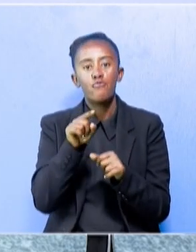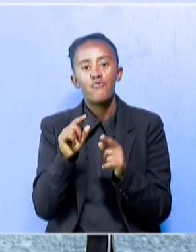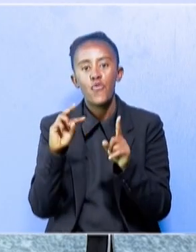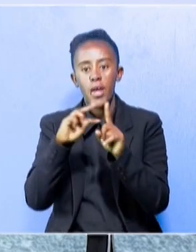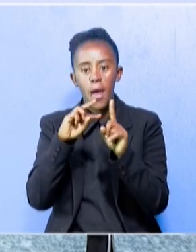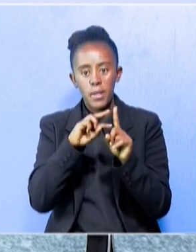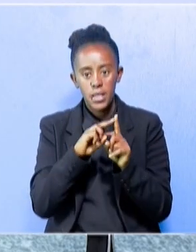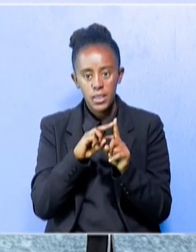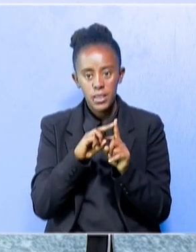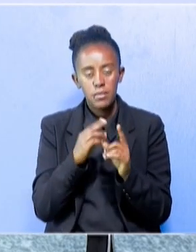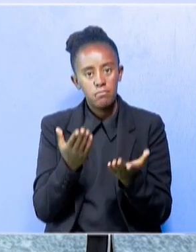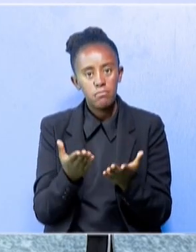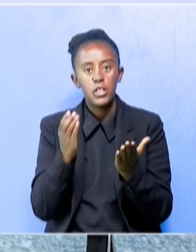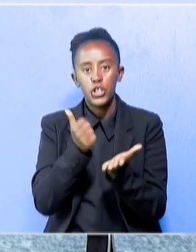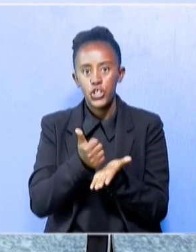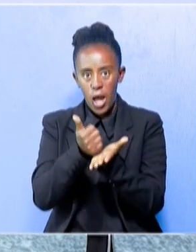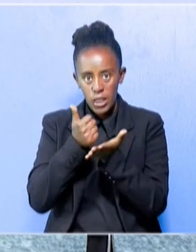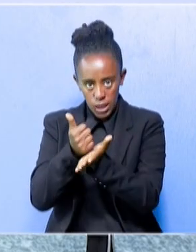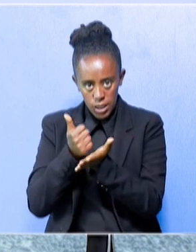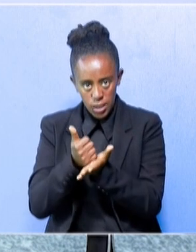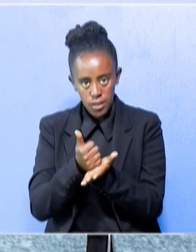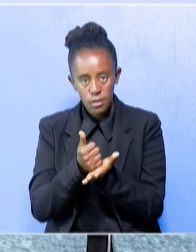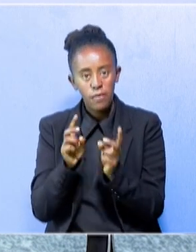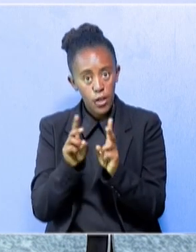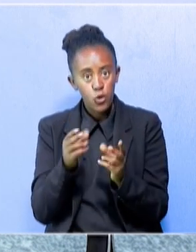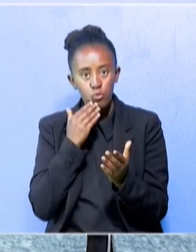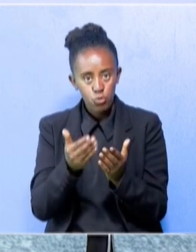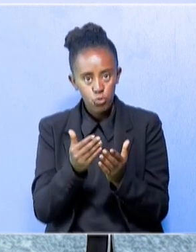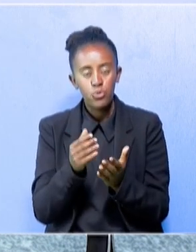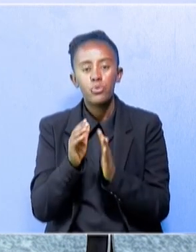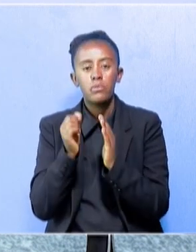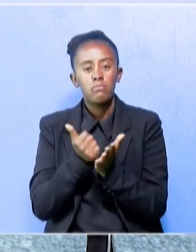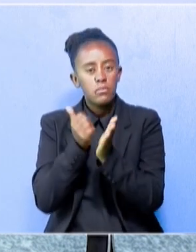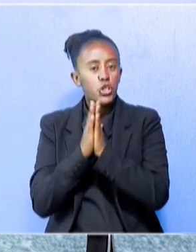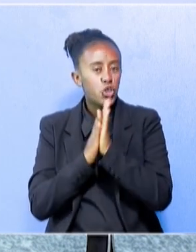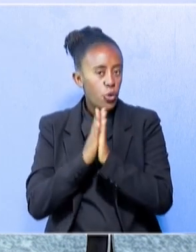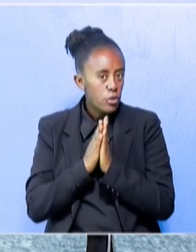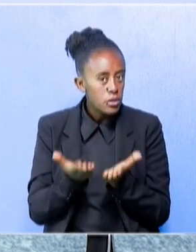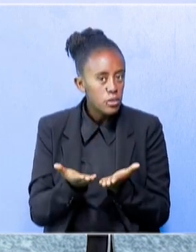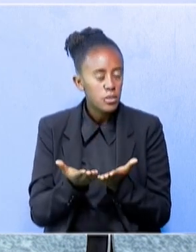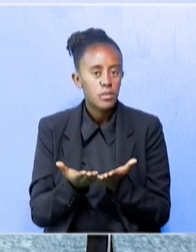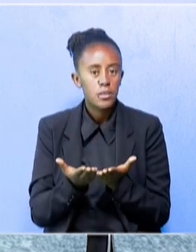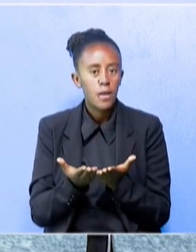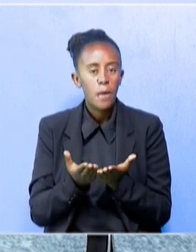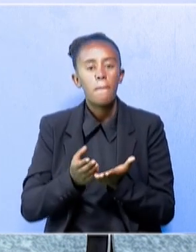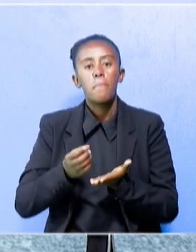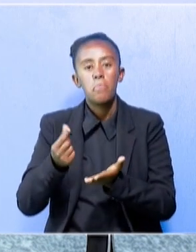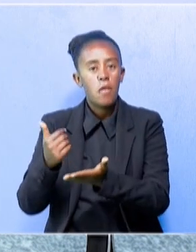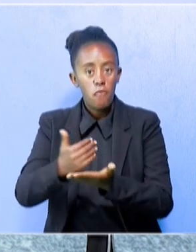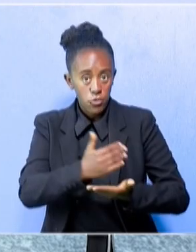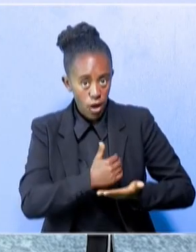vocabularies. Charity, very good. Generous, yeah, fundraising,